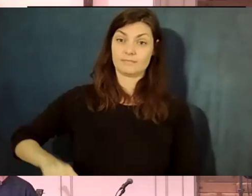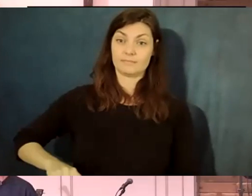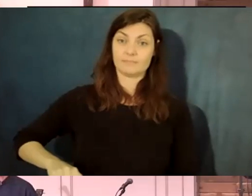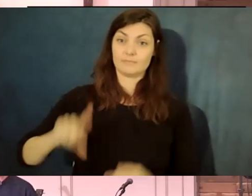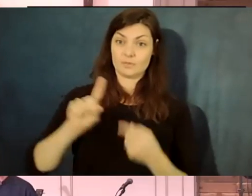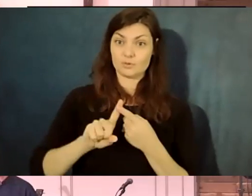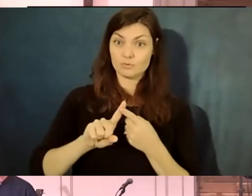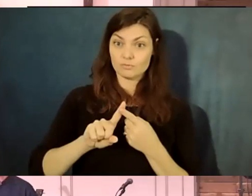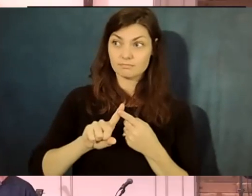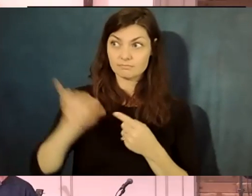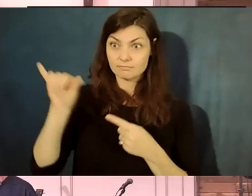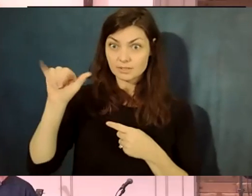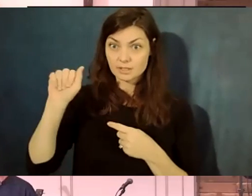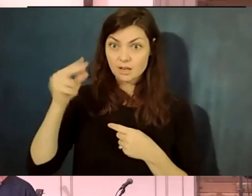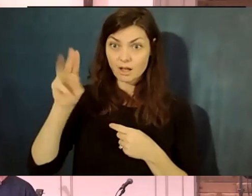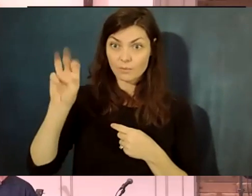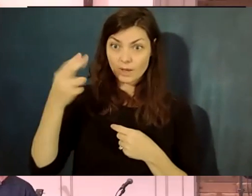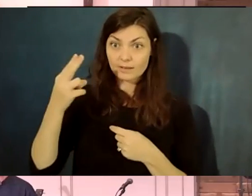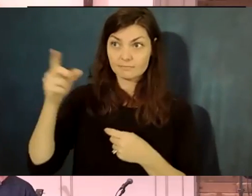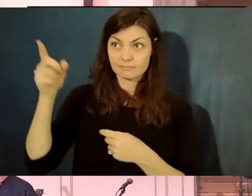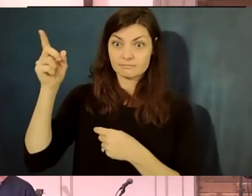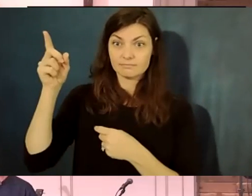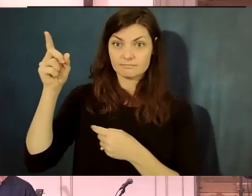to Yahweh, Jehovah.